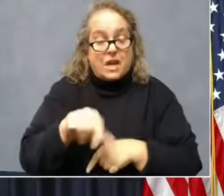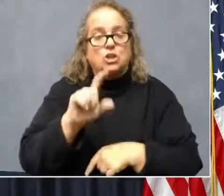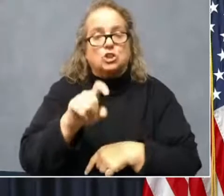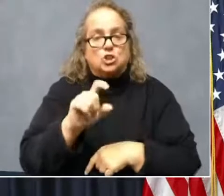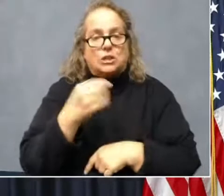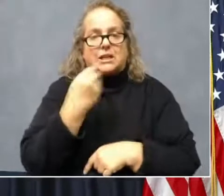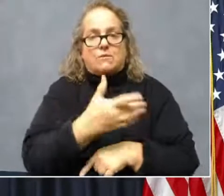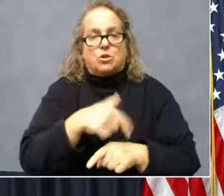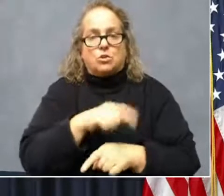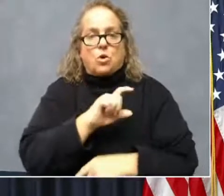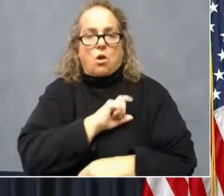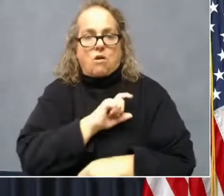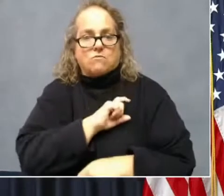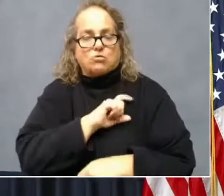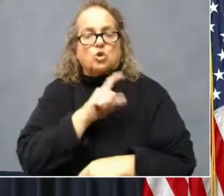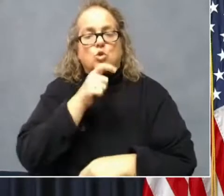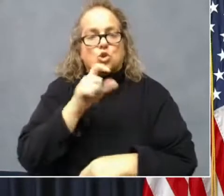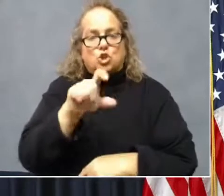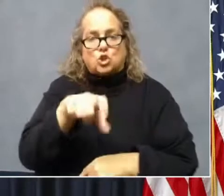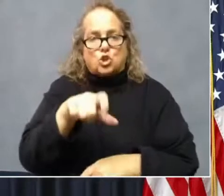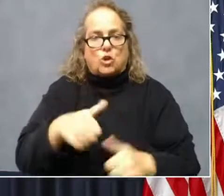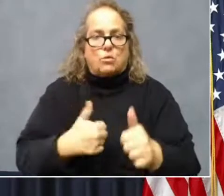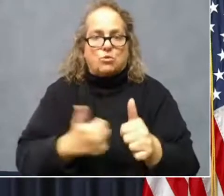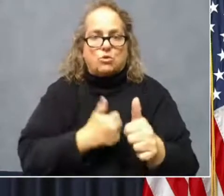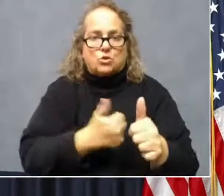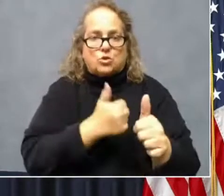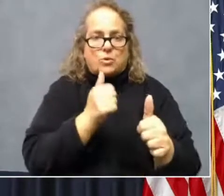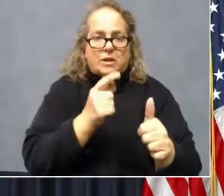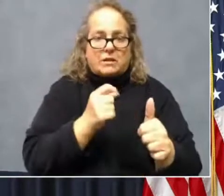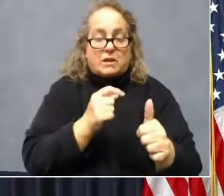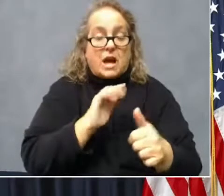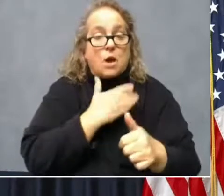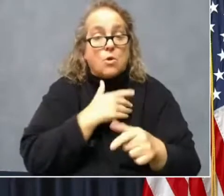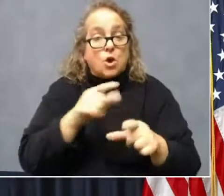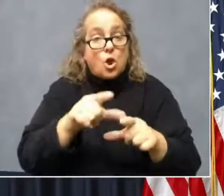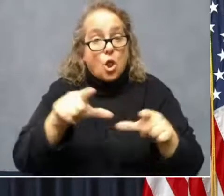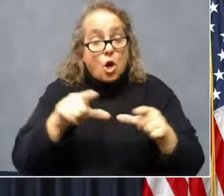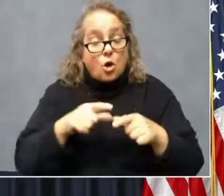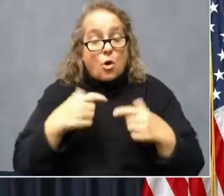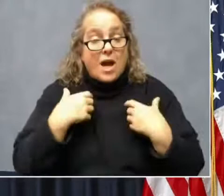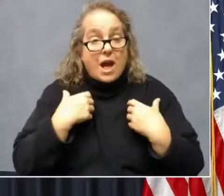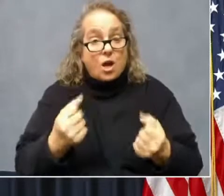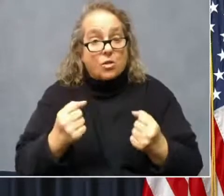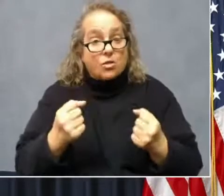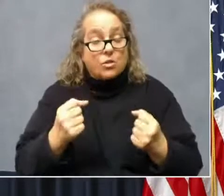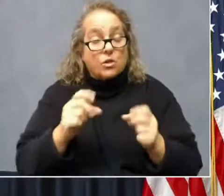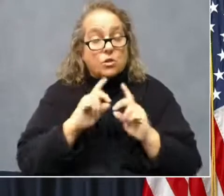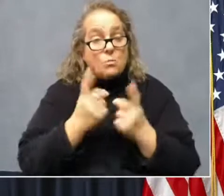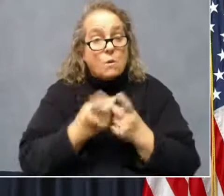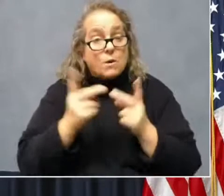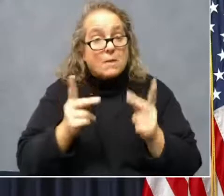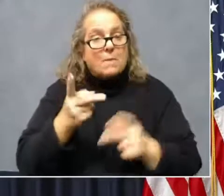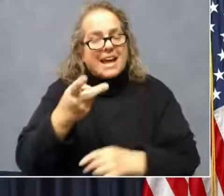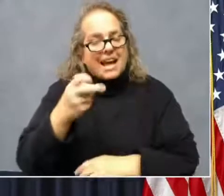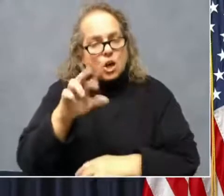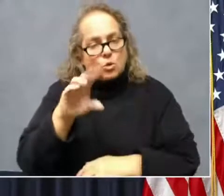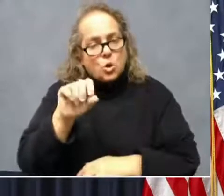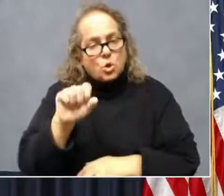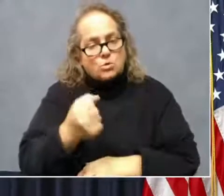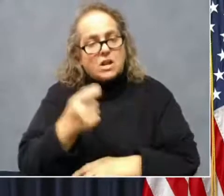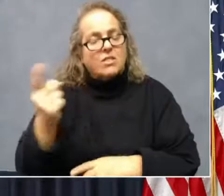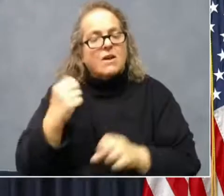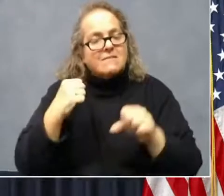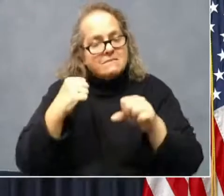should pursue it. Our local health department folks are heroes. They are fighting to save people's lives even when they are